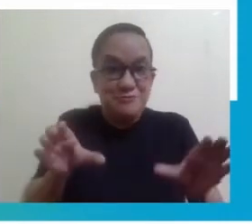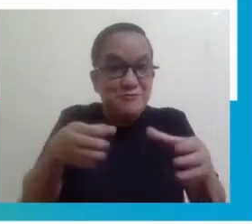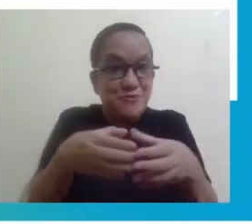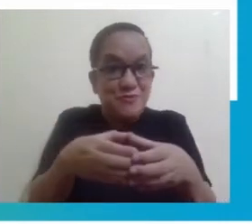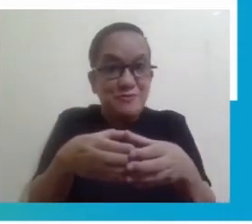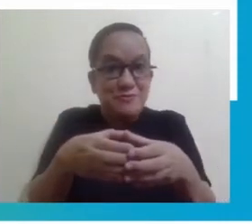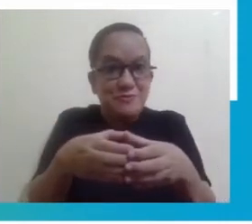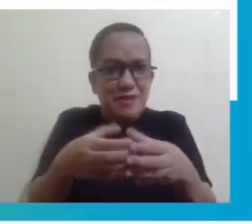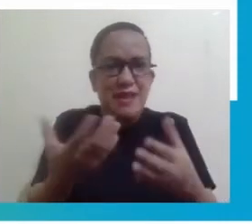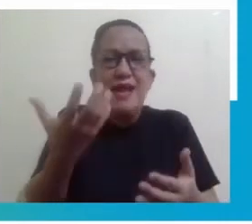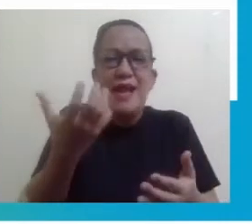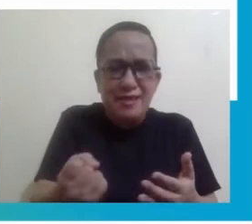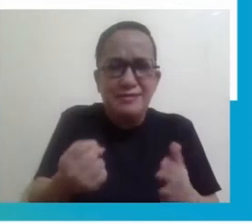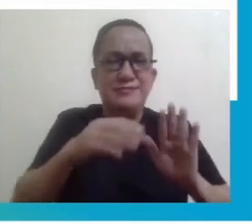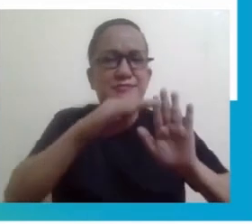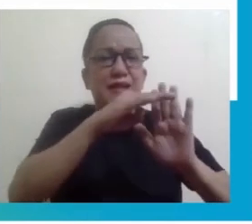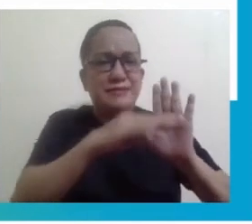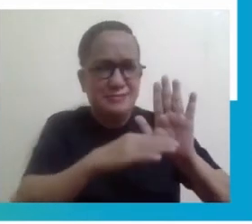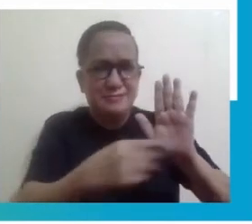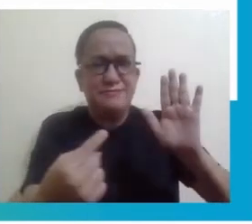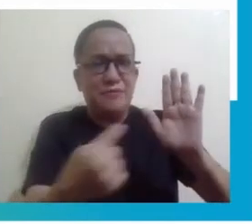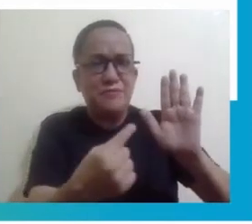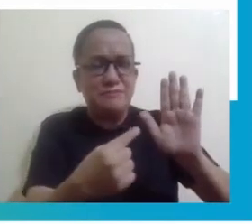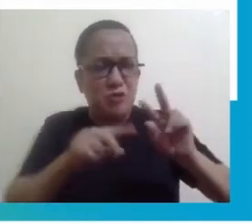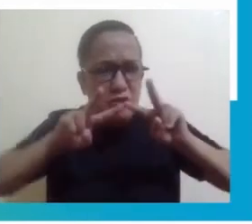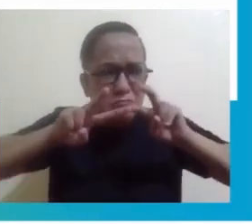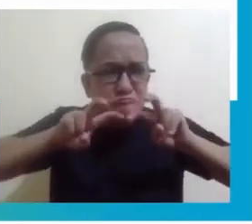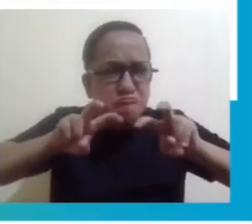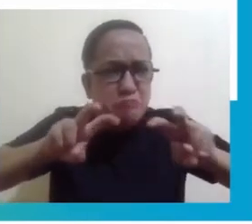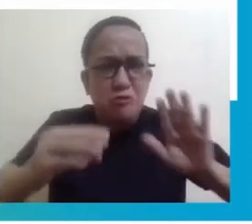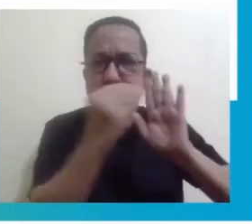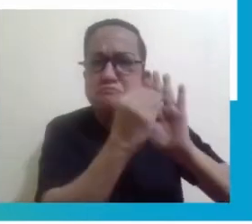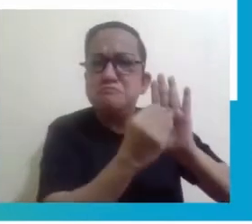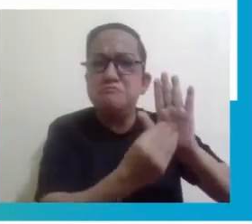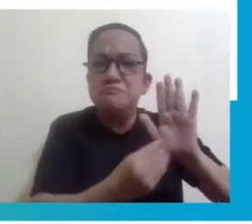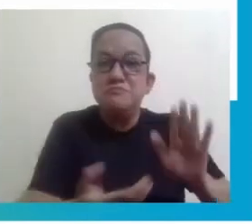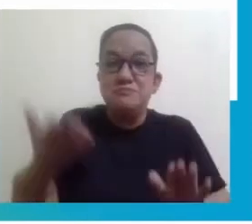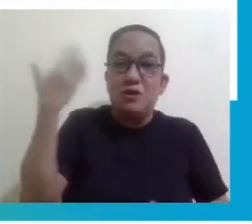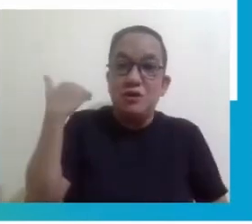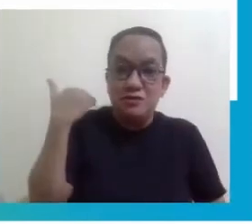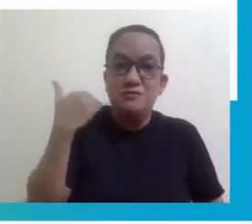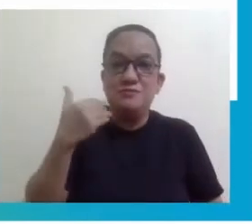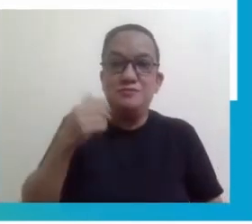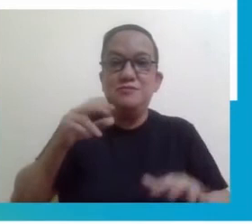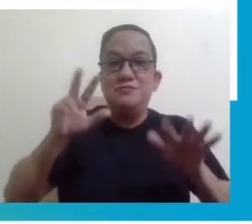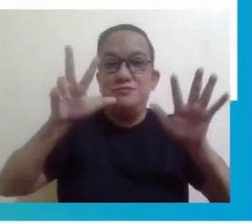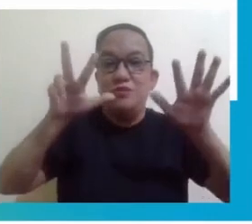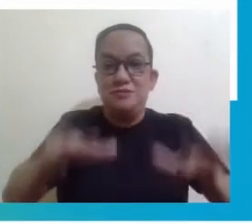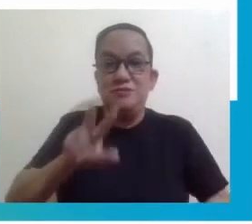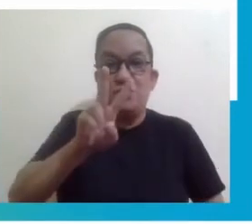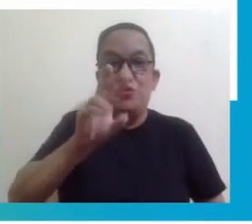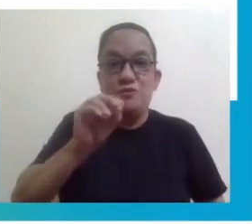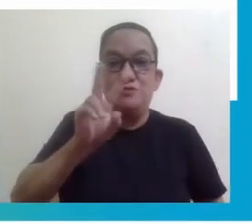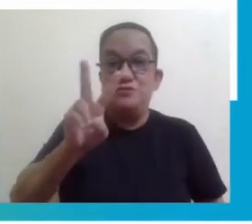the policy review and update process in August 2020 following corporate evaluation of the SPS